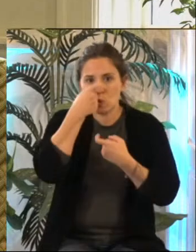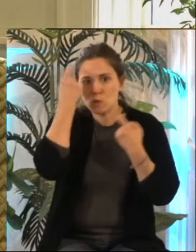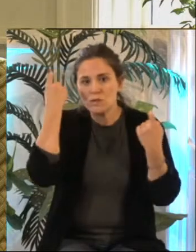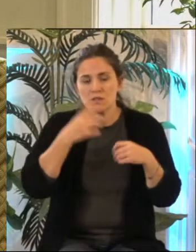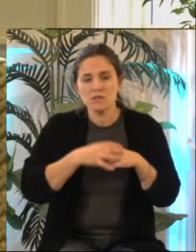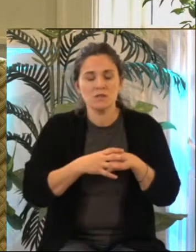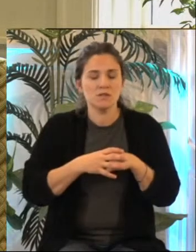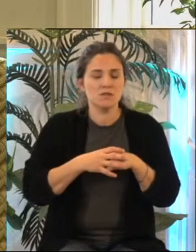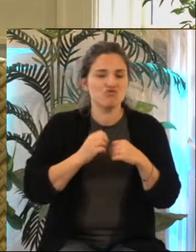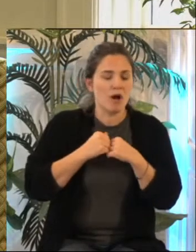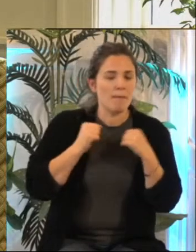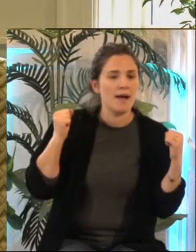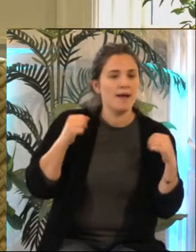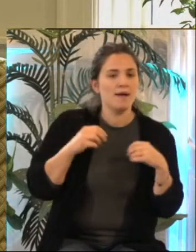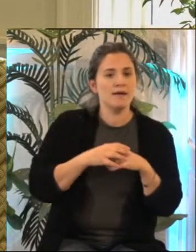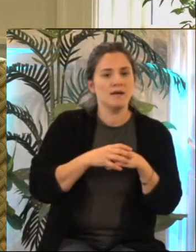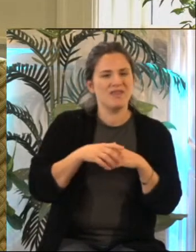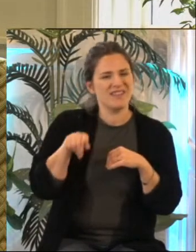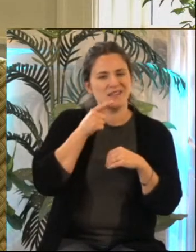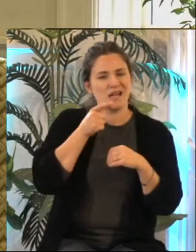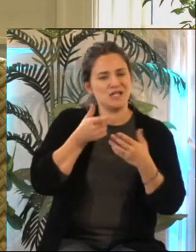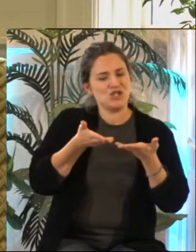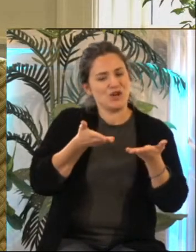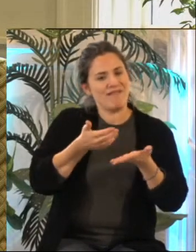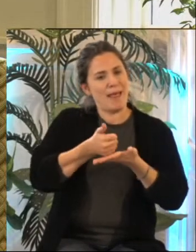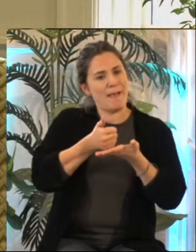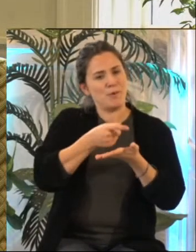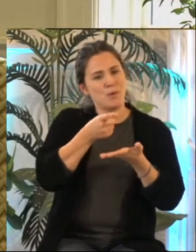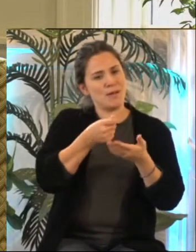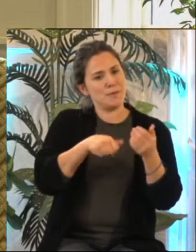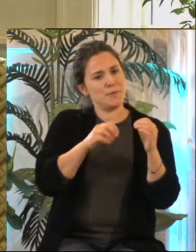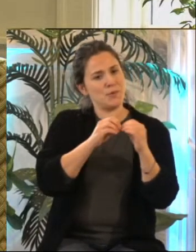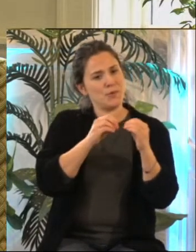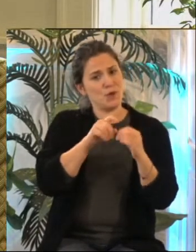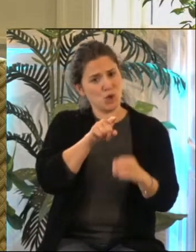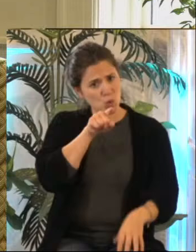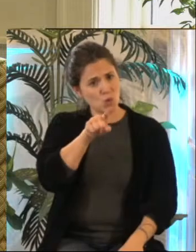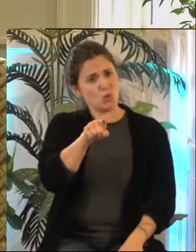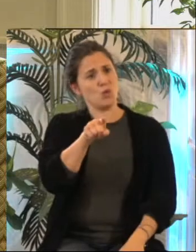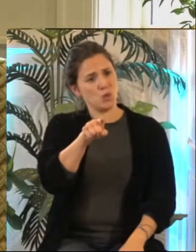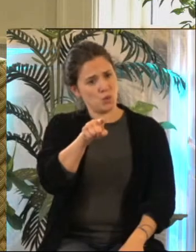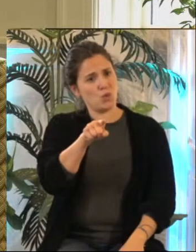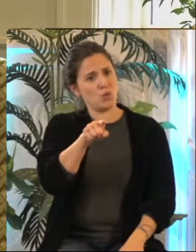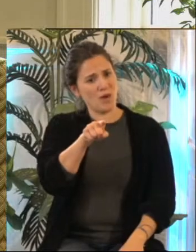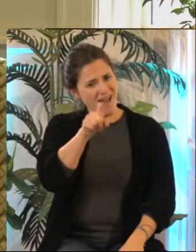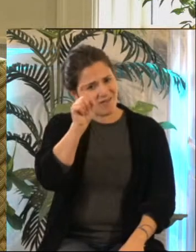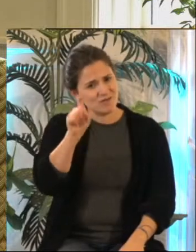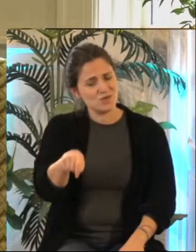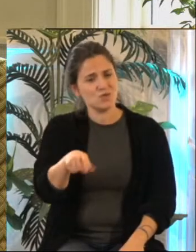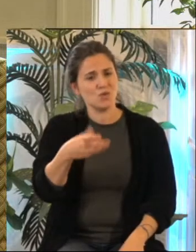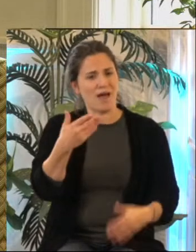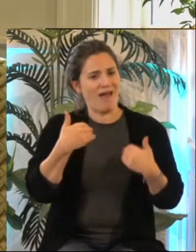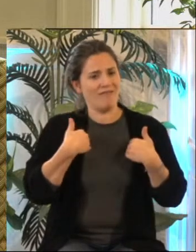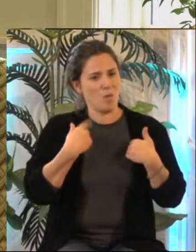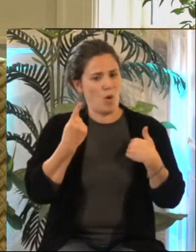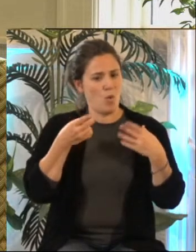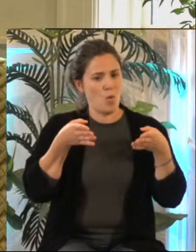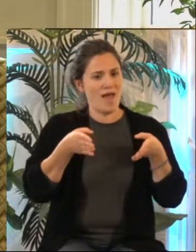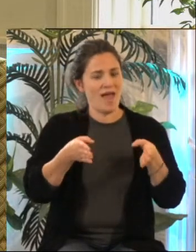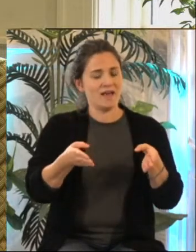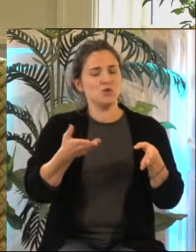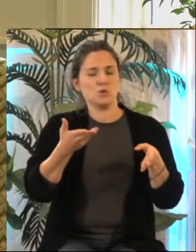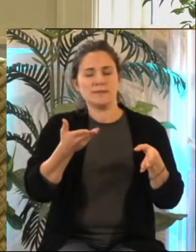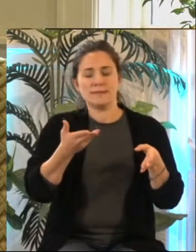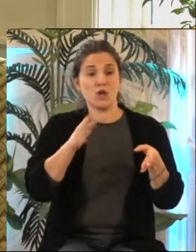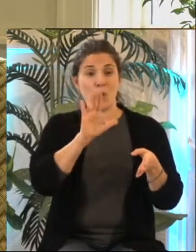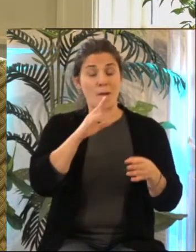childhood, perhaps, that don't serve us anymore. And we need to be sure that we have ways to uncover our blind